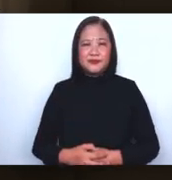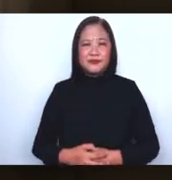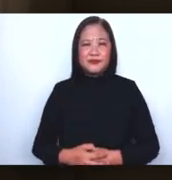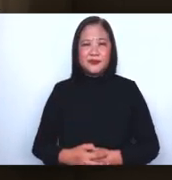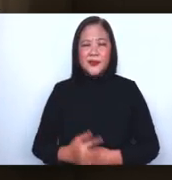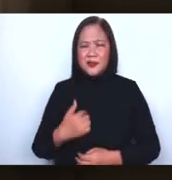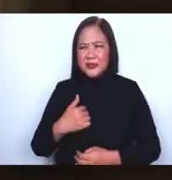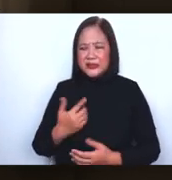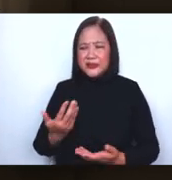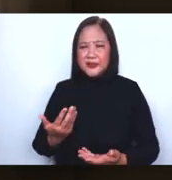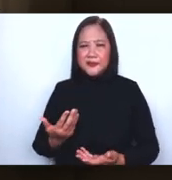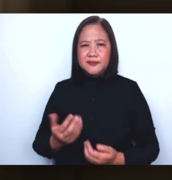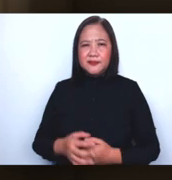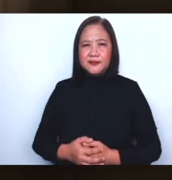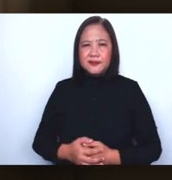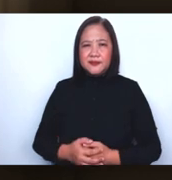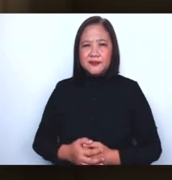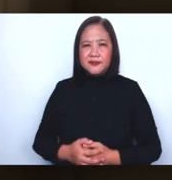I mean,